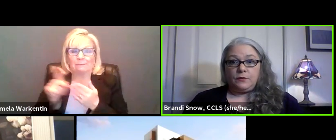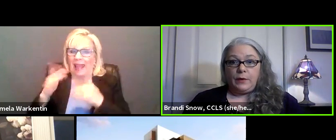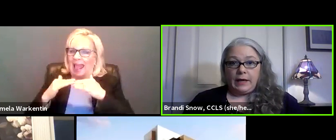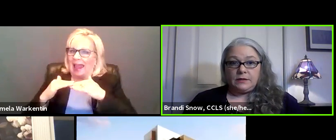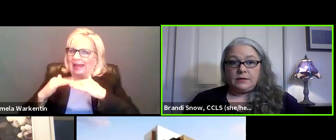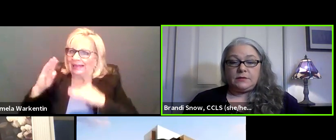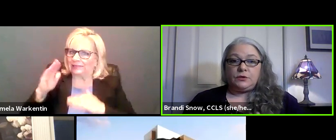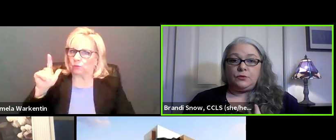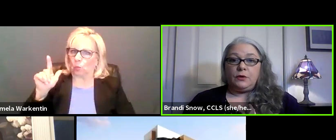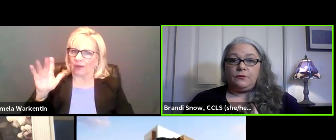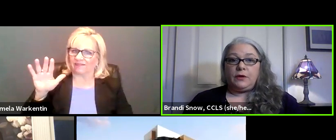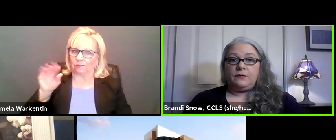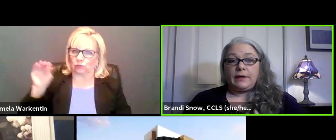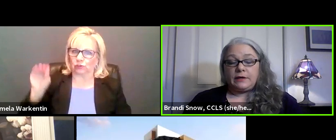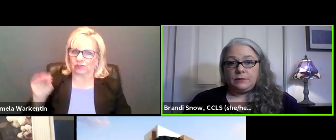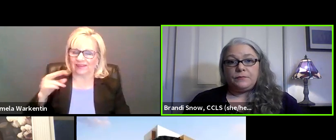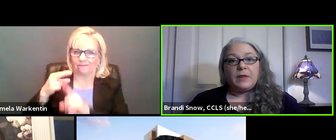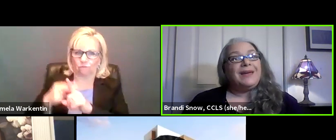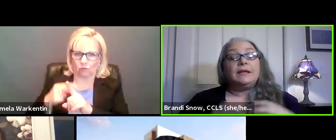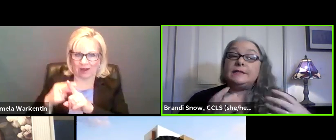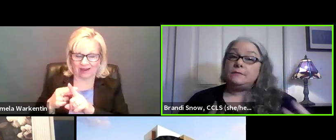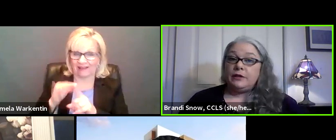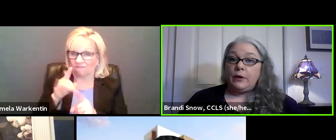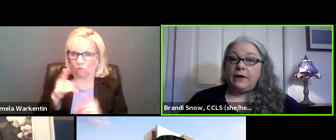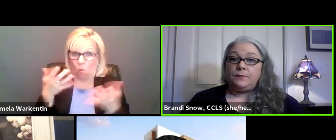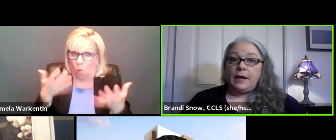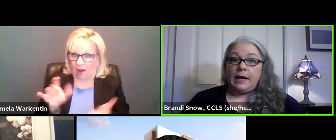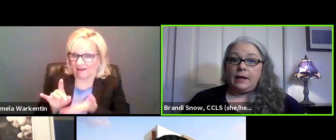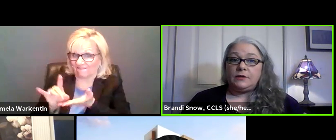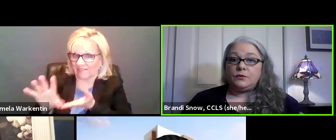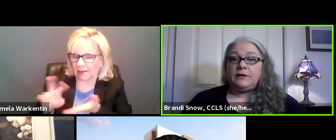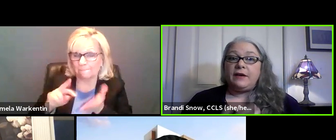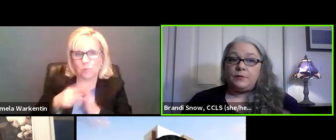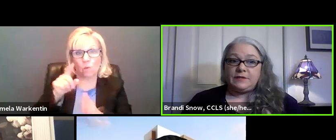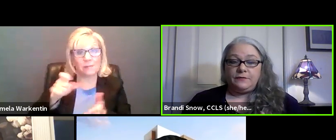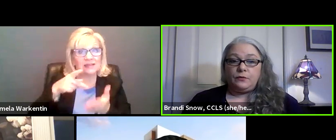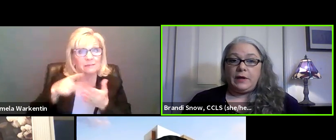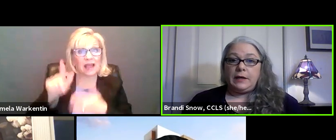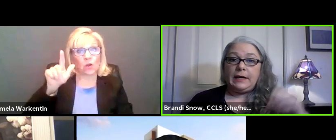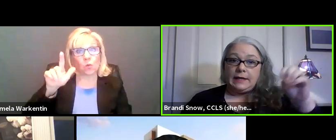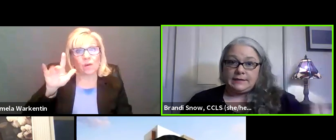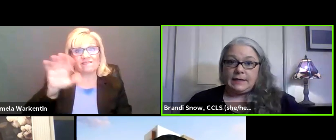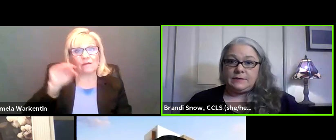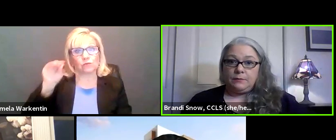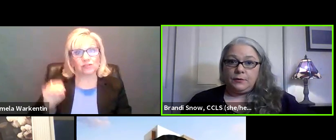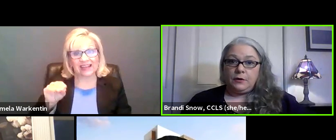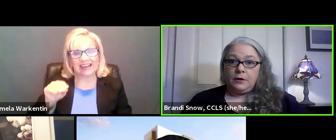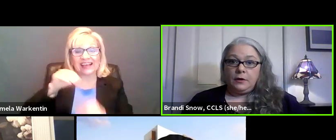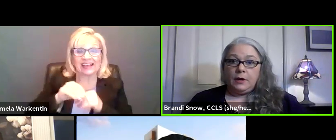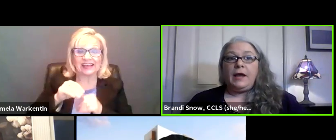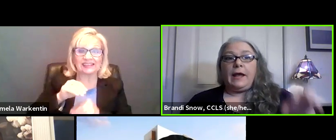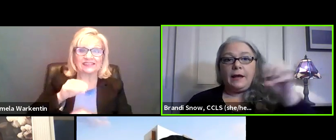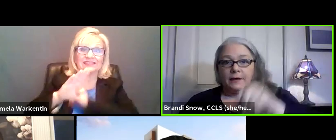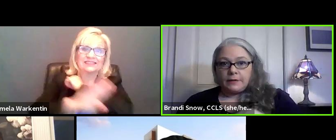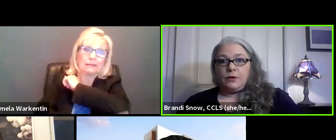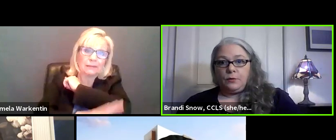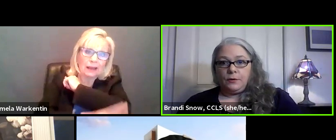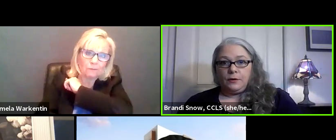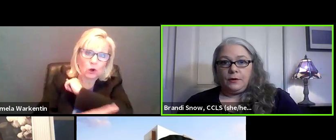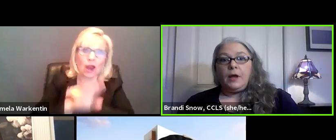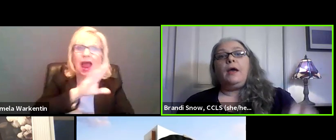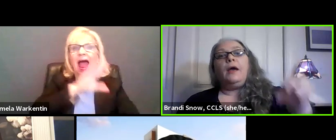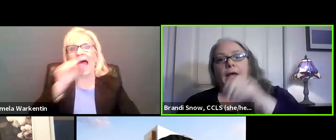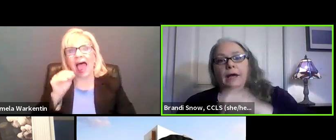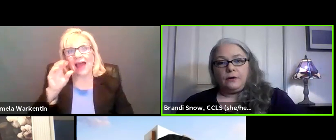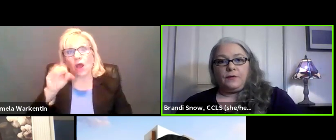25% of the rent to avoid eviction. It doesn't mean you have to pay 25% of your rent in September and